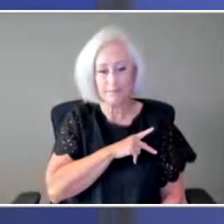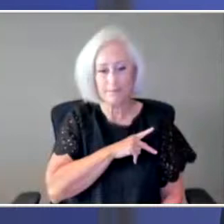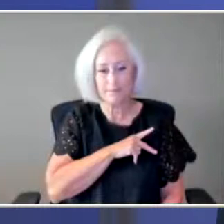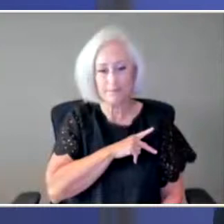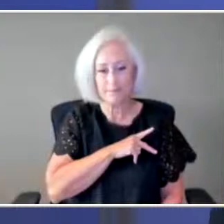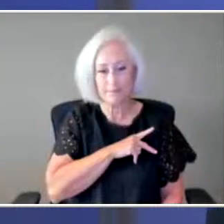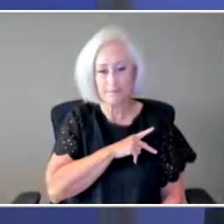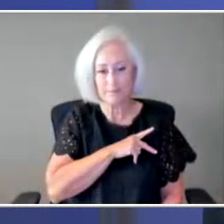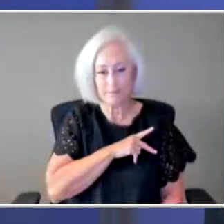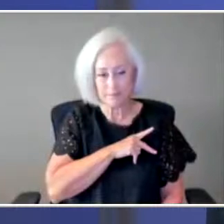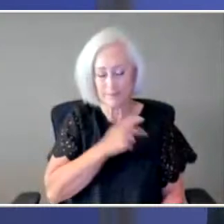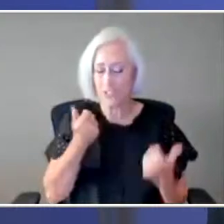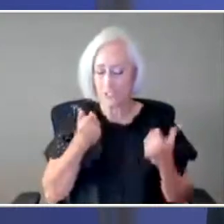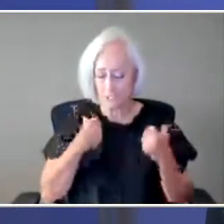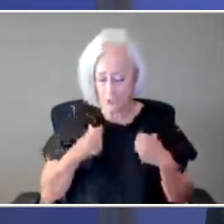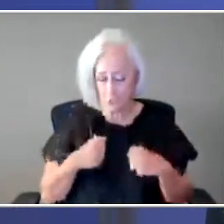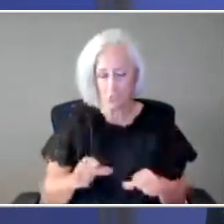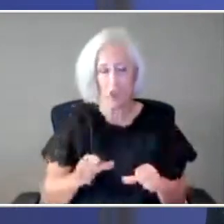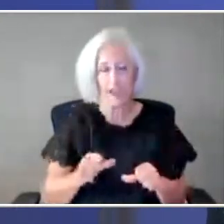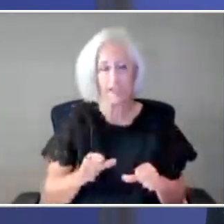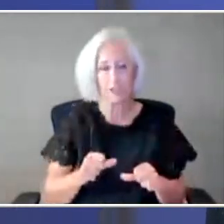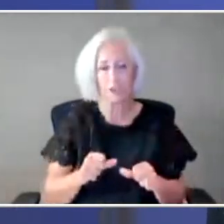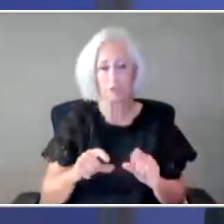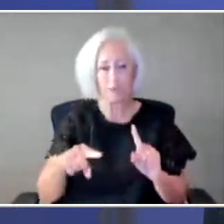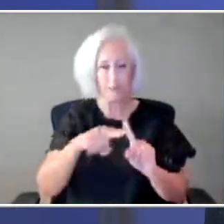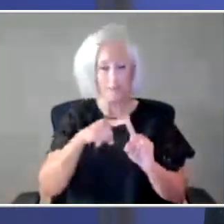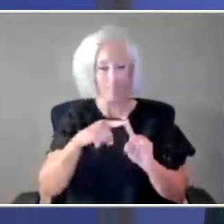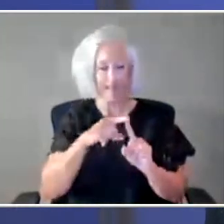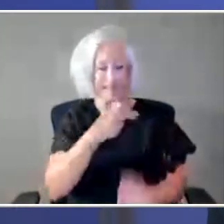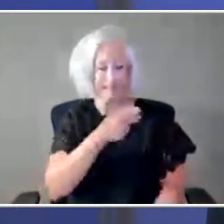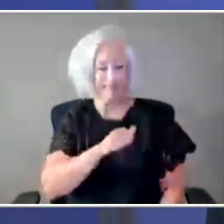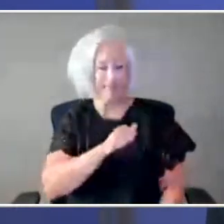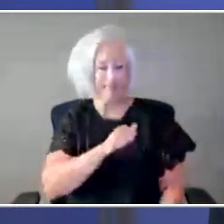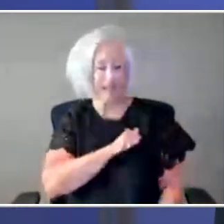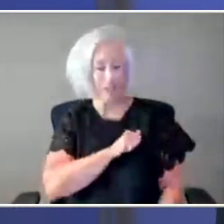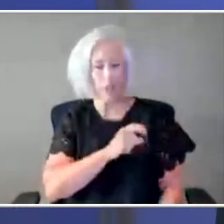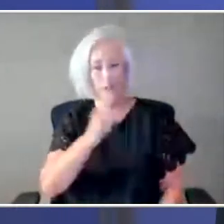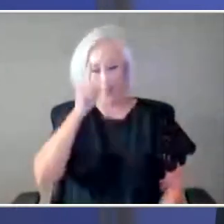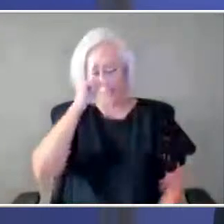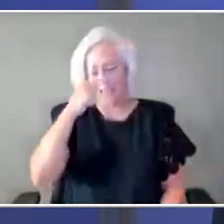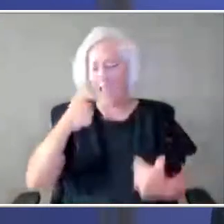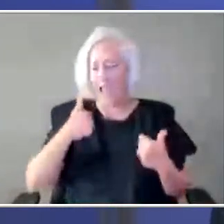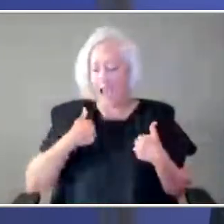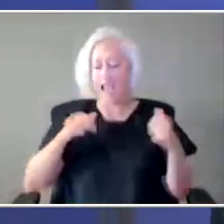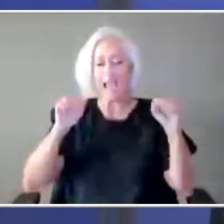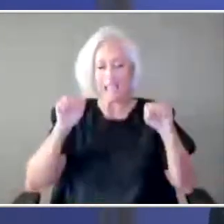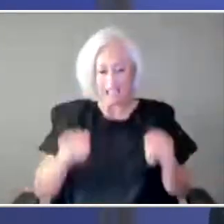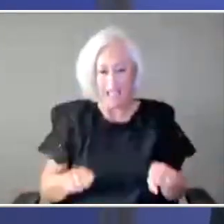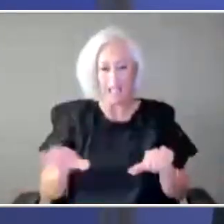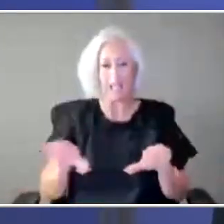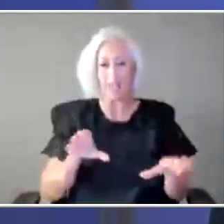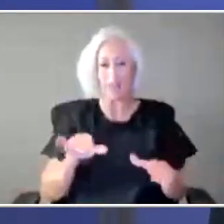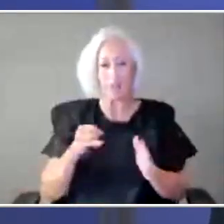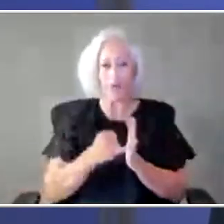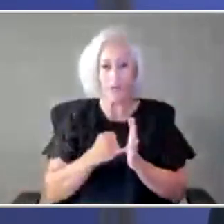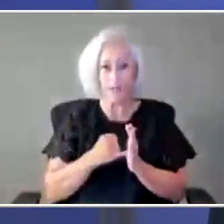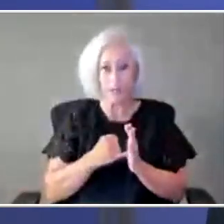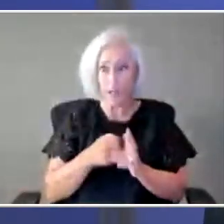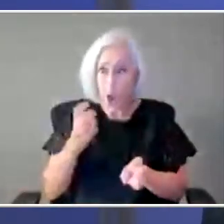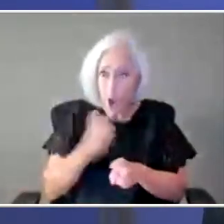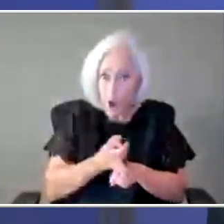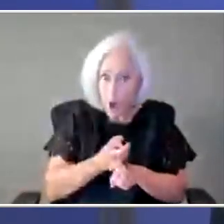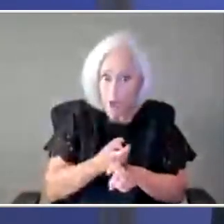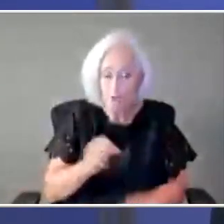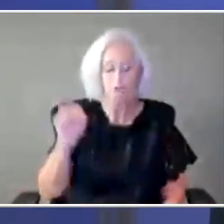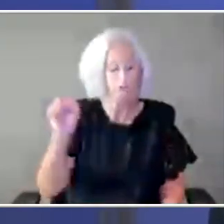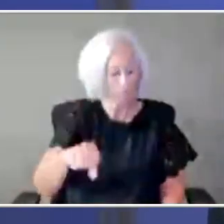trying to carry that attitude of, I can do this. I really can do this. Is this hard? Yeah, it's hard. It is. But you have